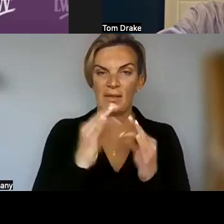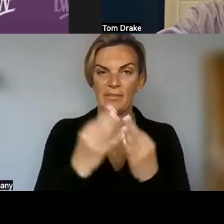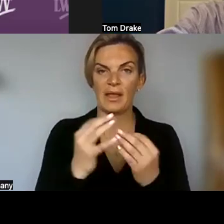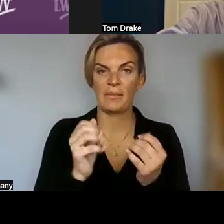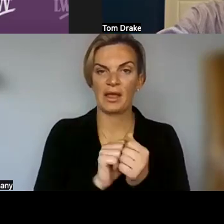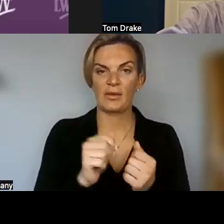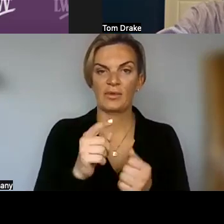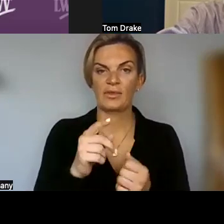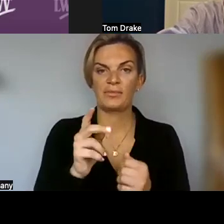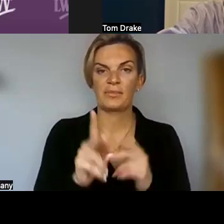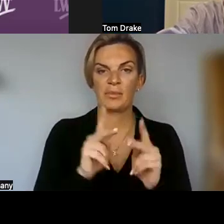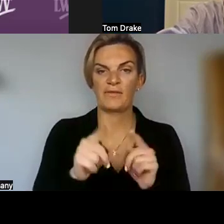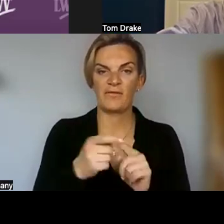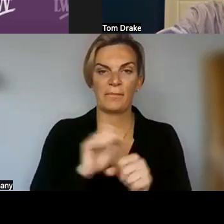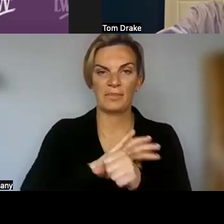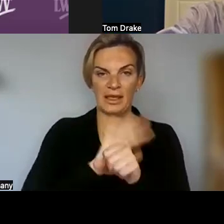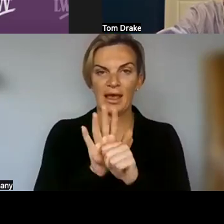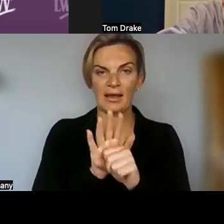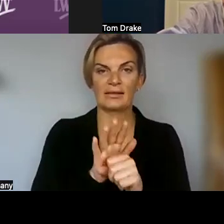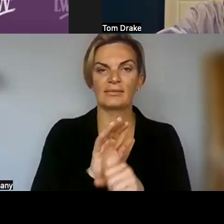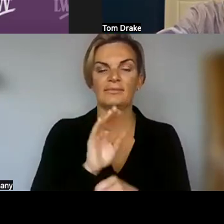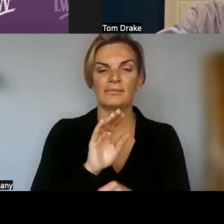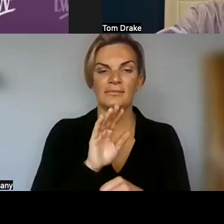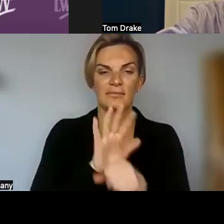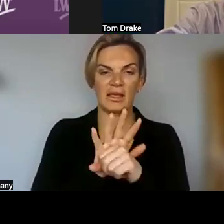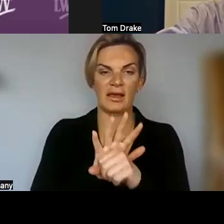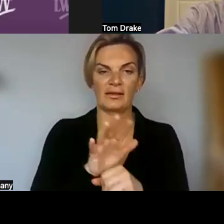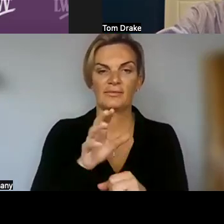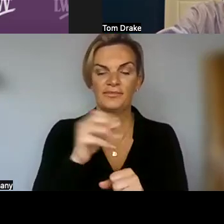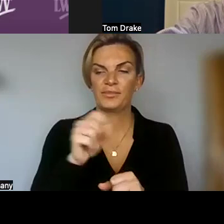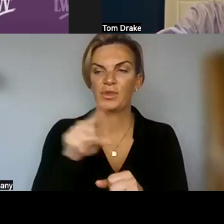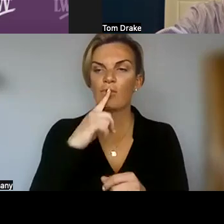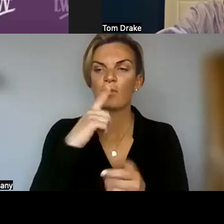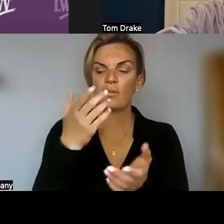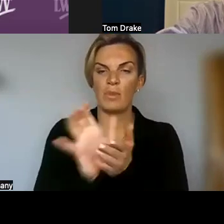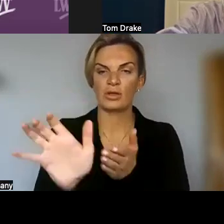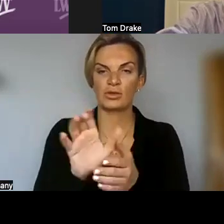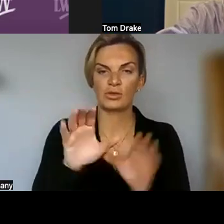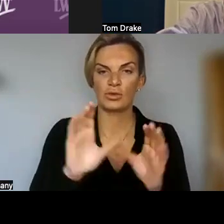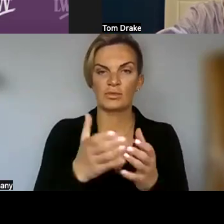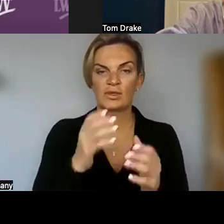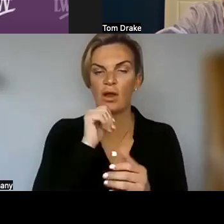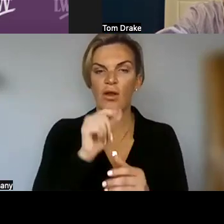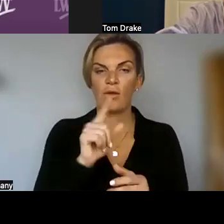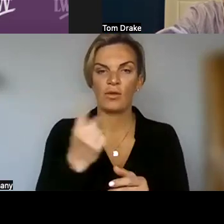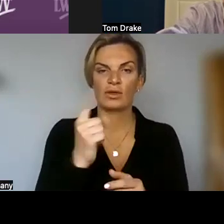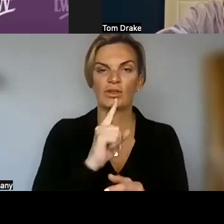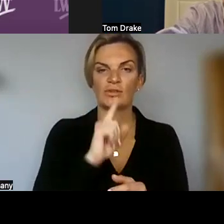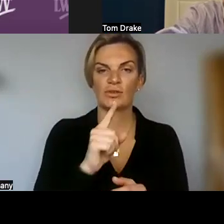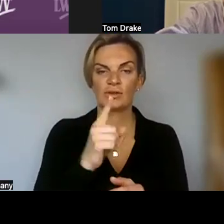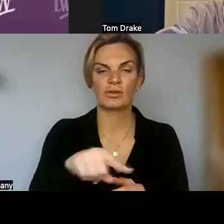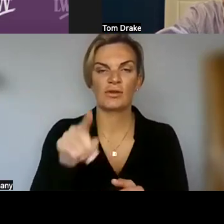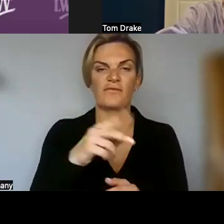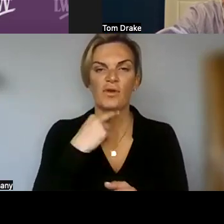from Peacock and other groups in the village who are marginalized groups who aren't always sure that their voices are being